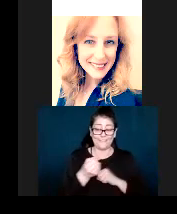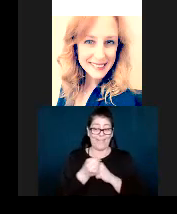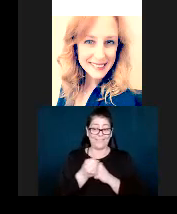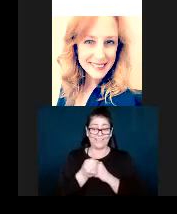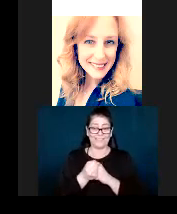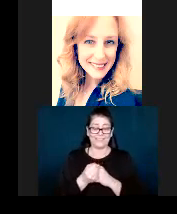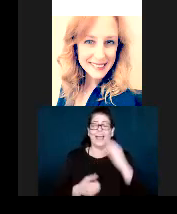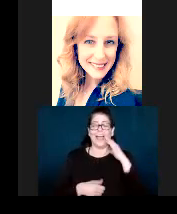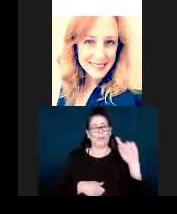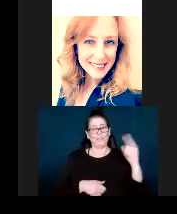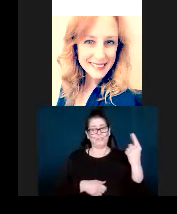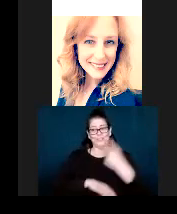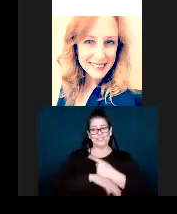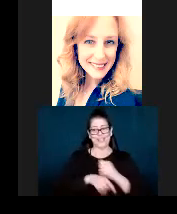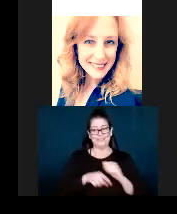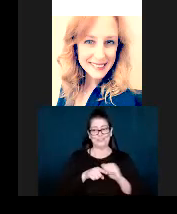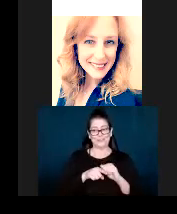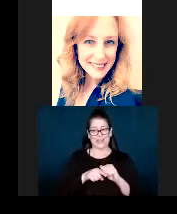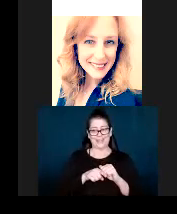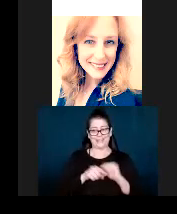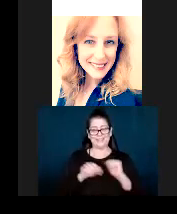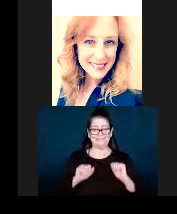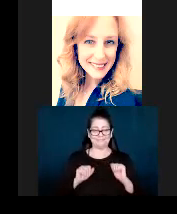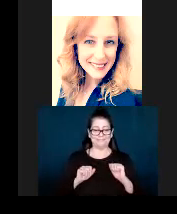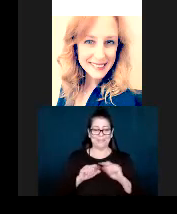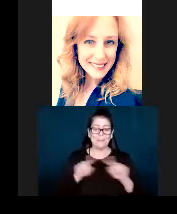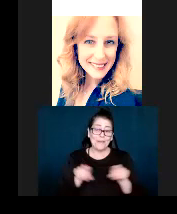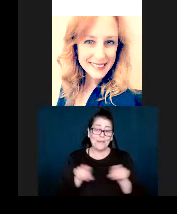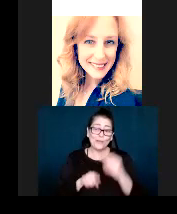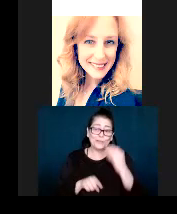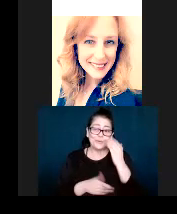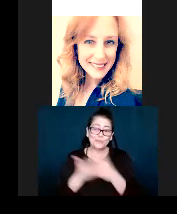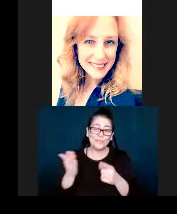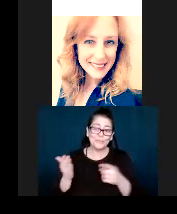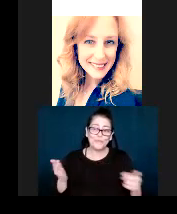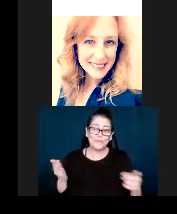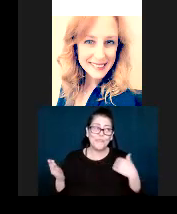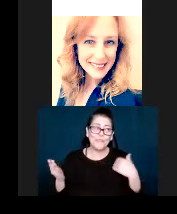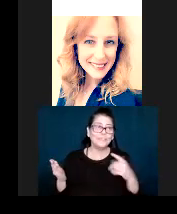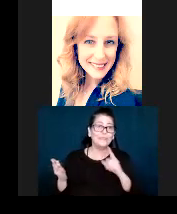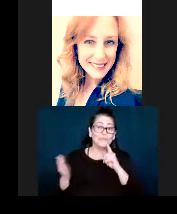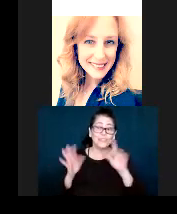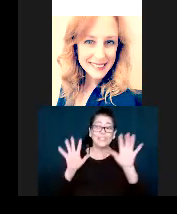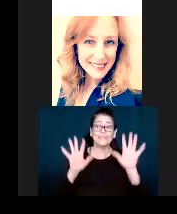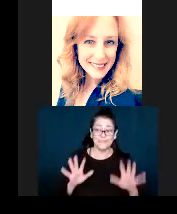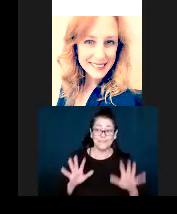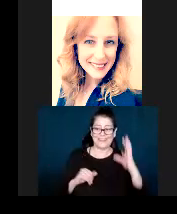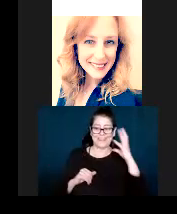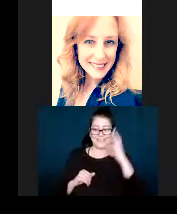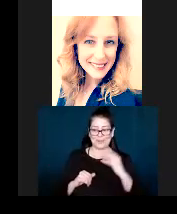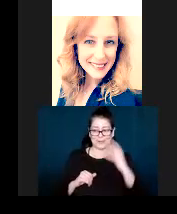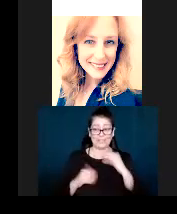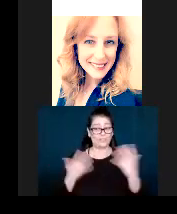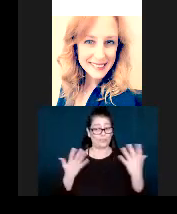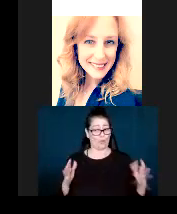day one, but I also know some of you have really had some great experience in this already. So we're going to